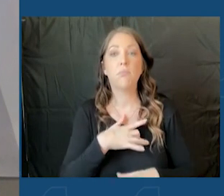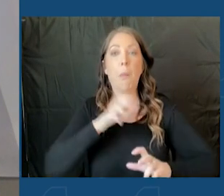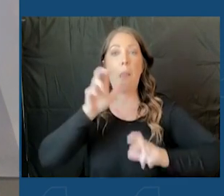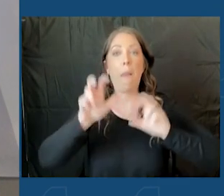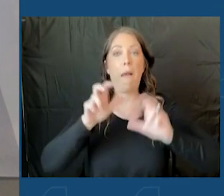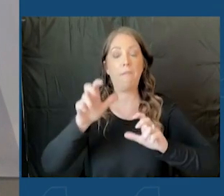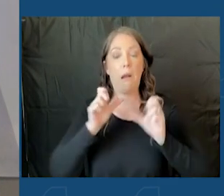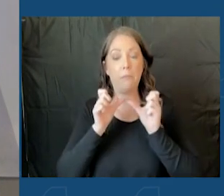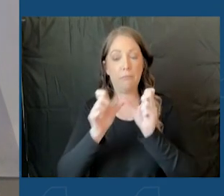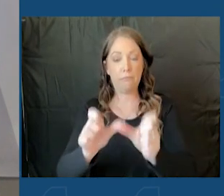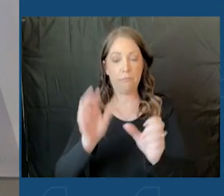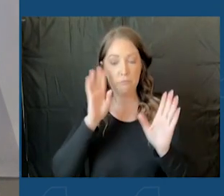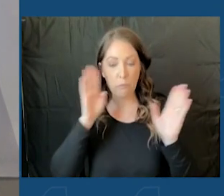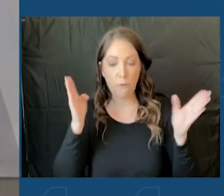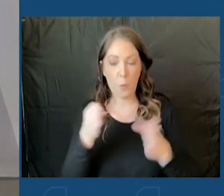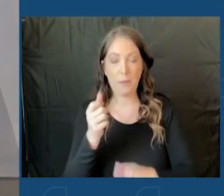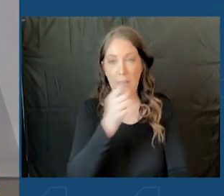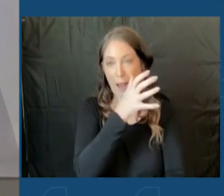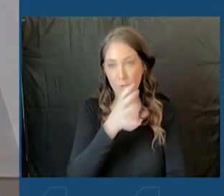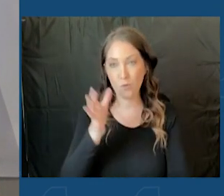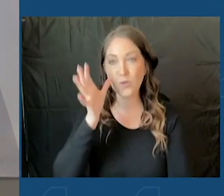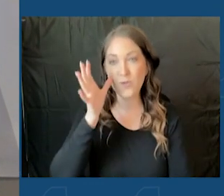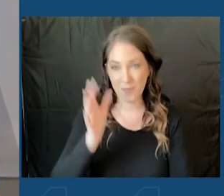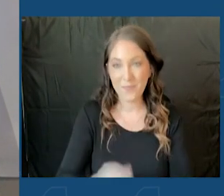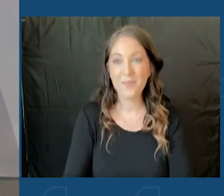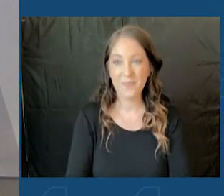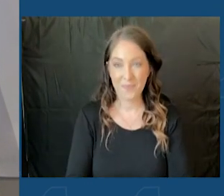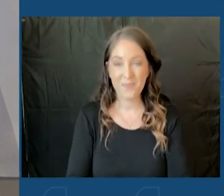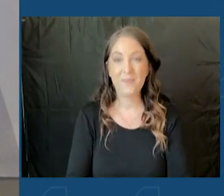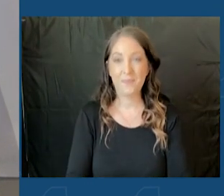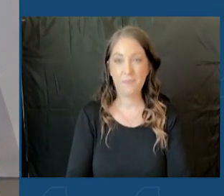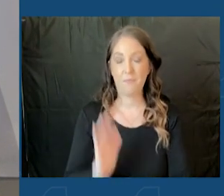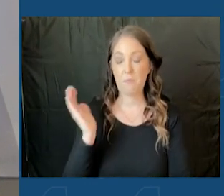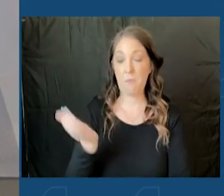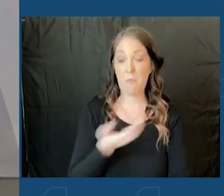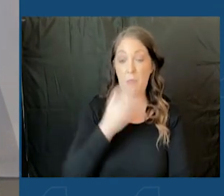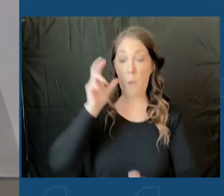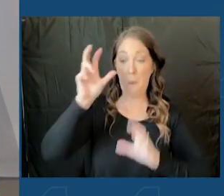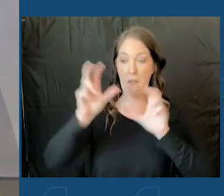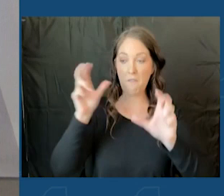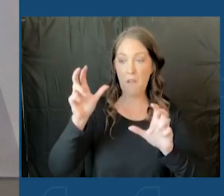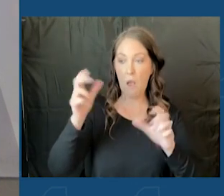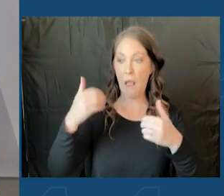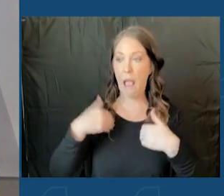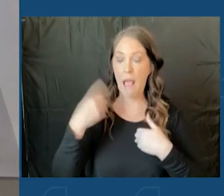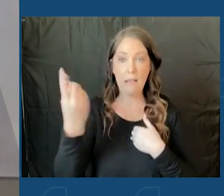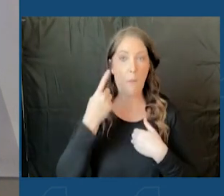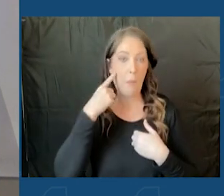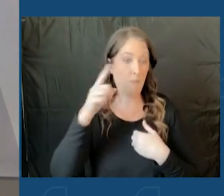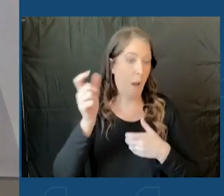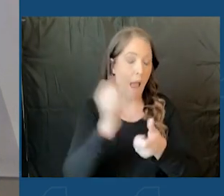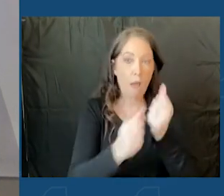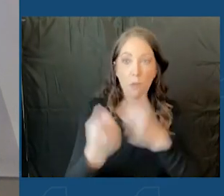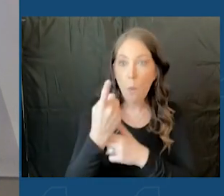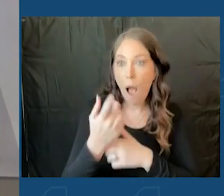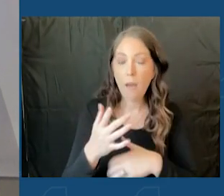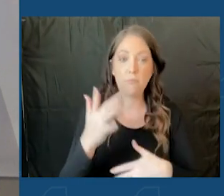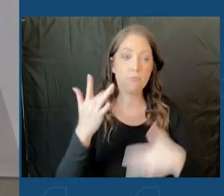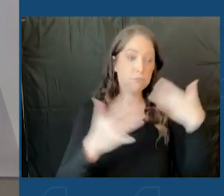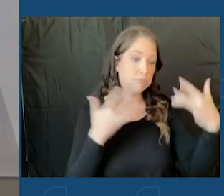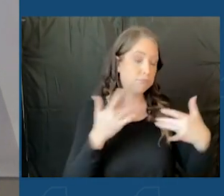focus on agriculture. Our fair truly has something for everyone with amazing entertainment,